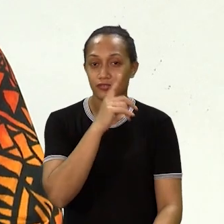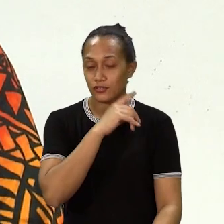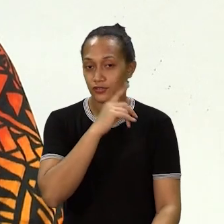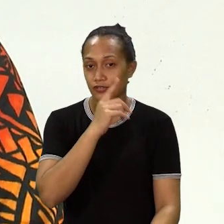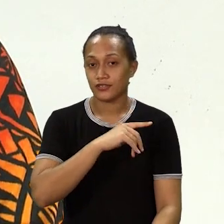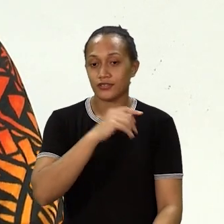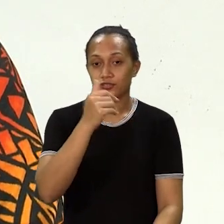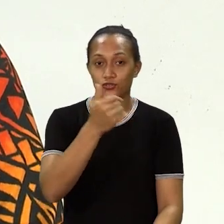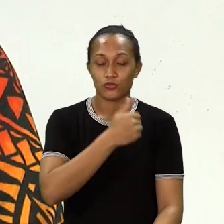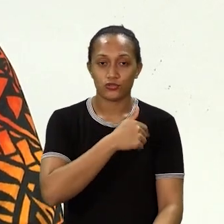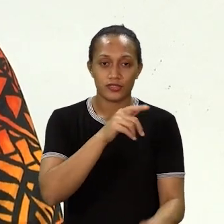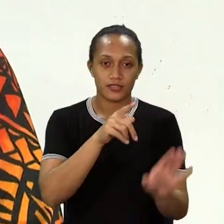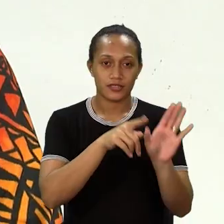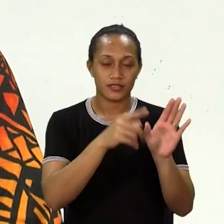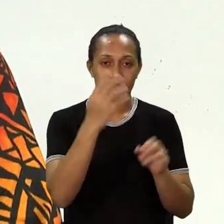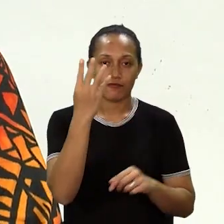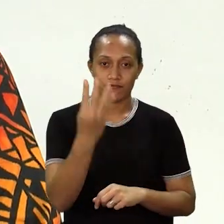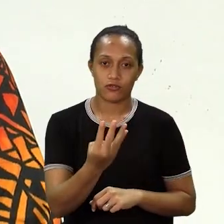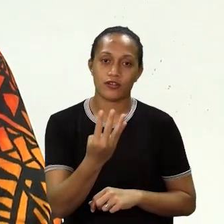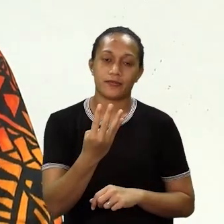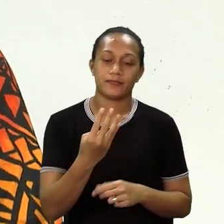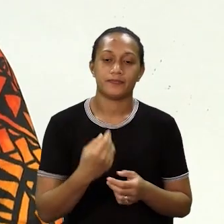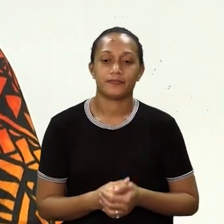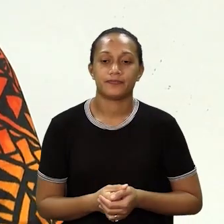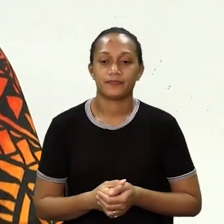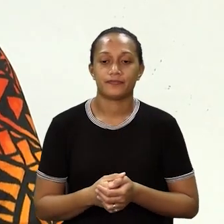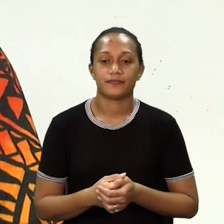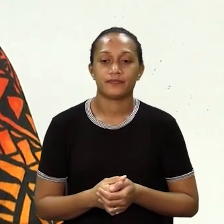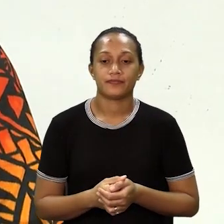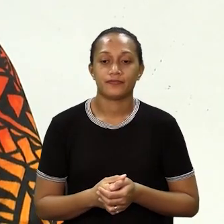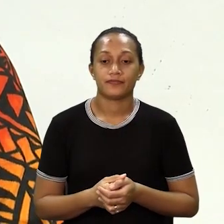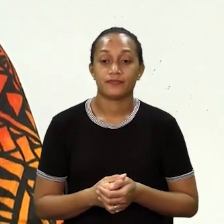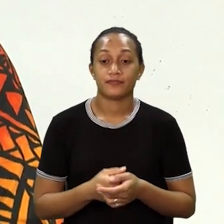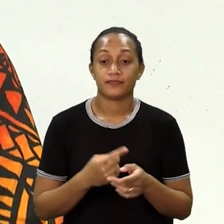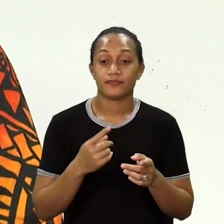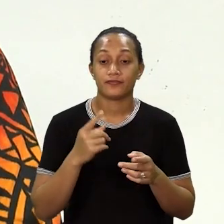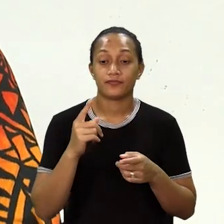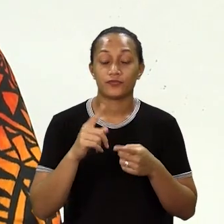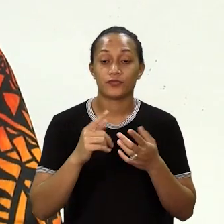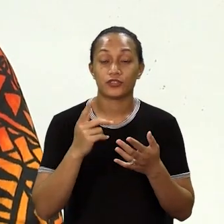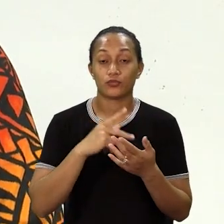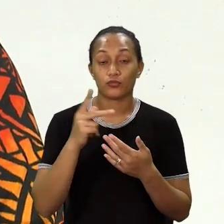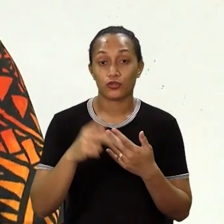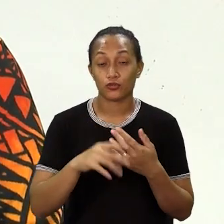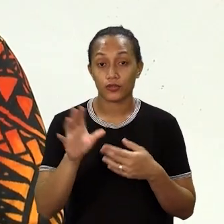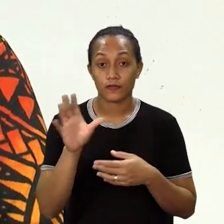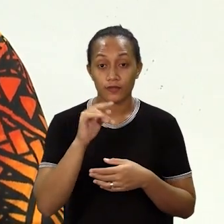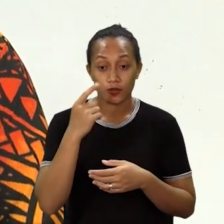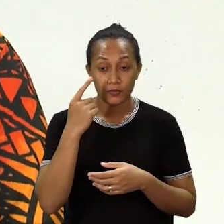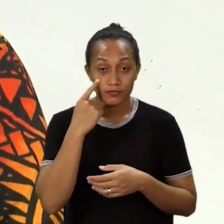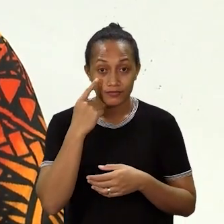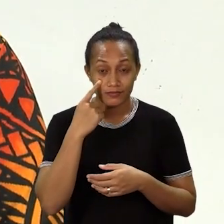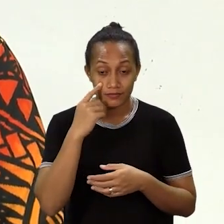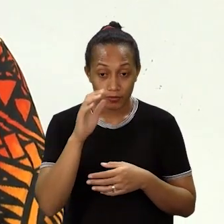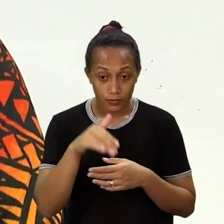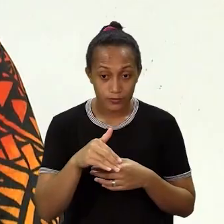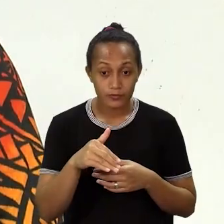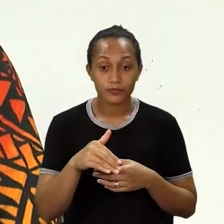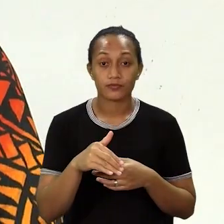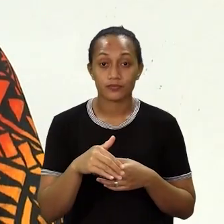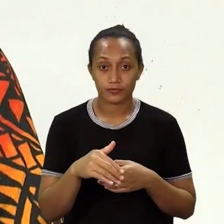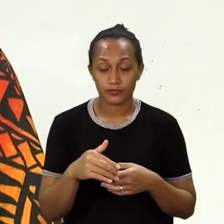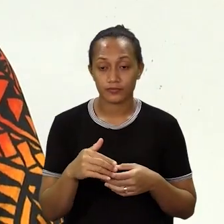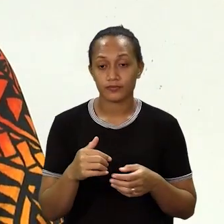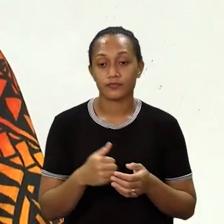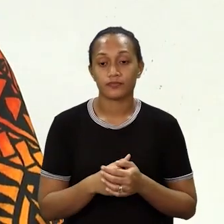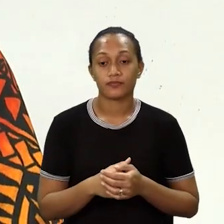Alofa, boys and girls. Good morning, Year 4. Hope that you are still viewing our program from home.